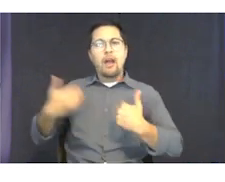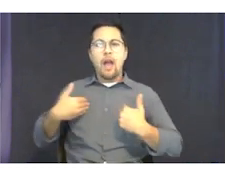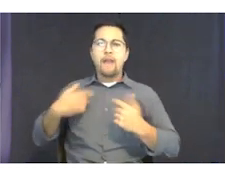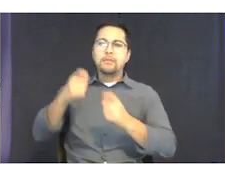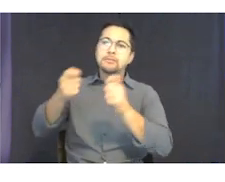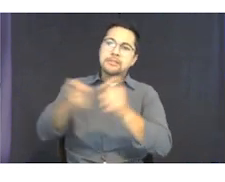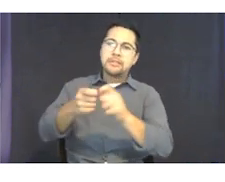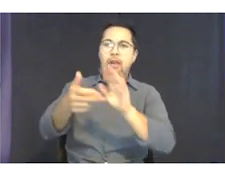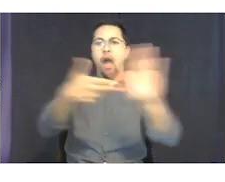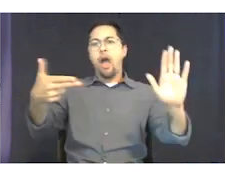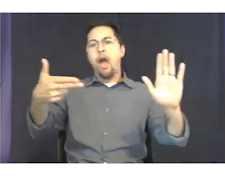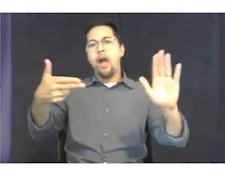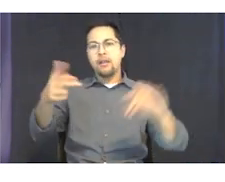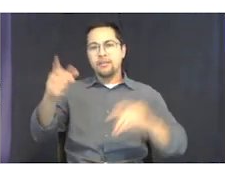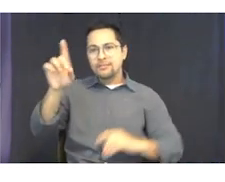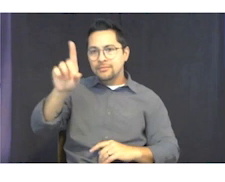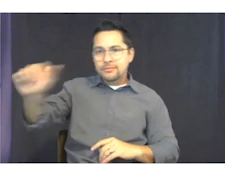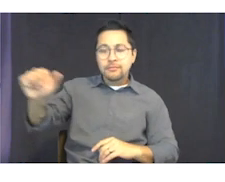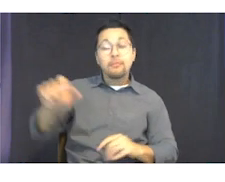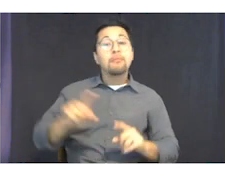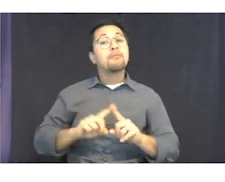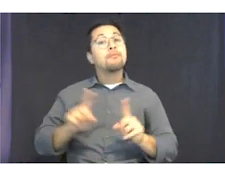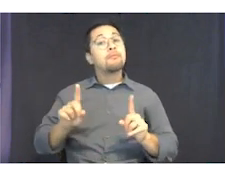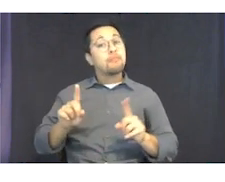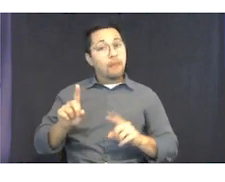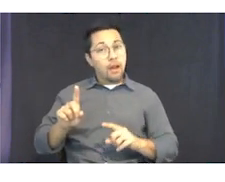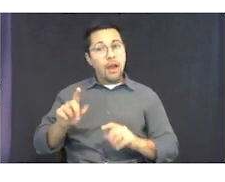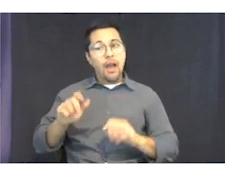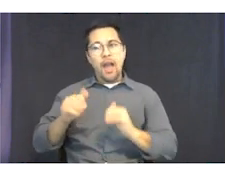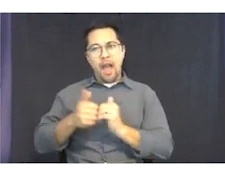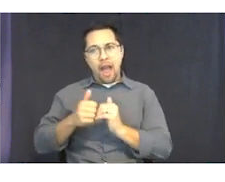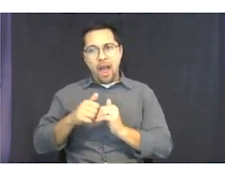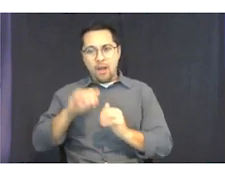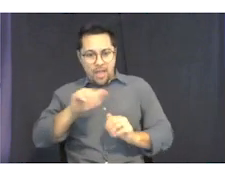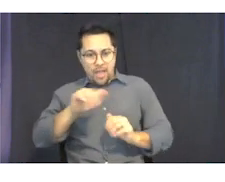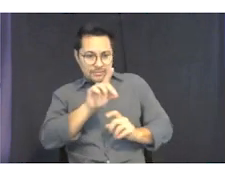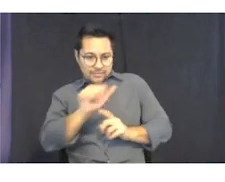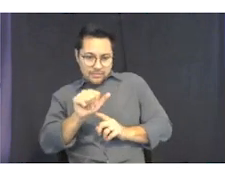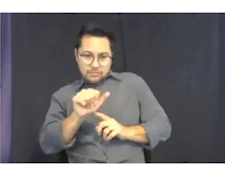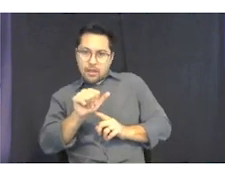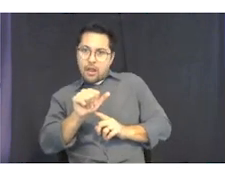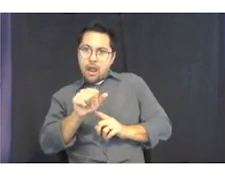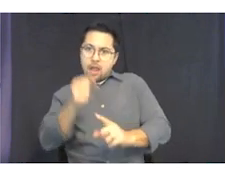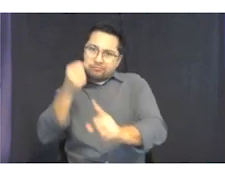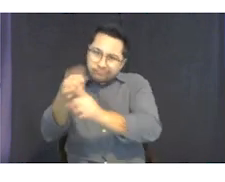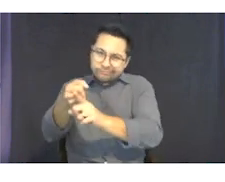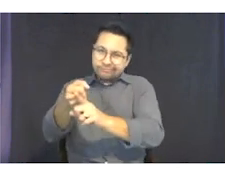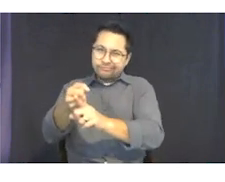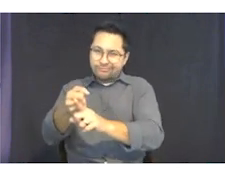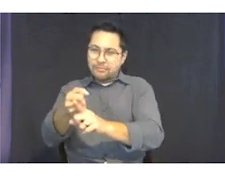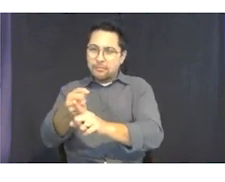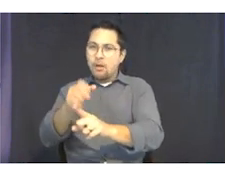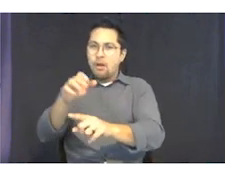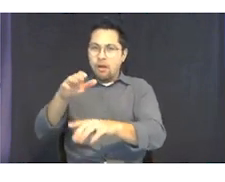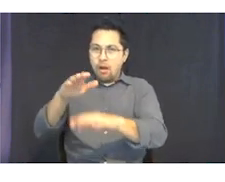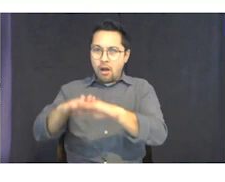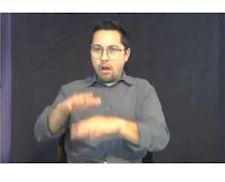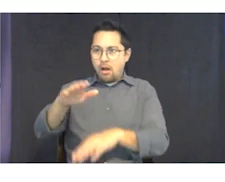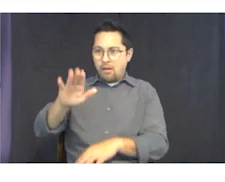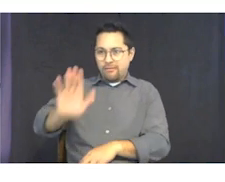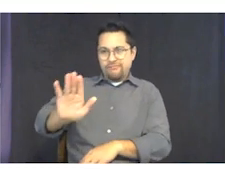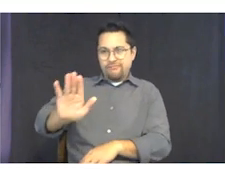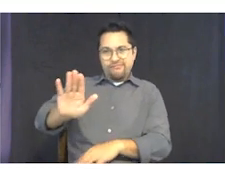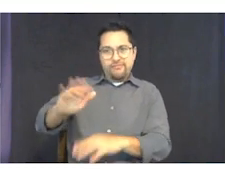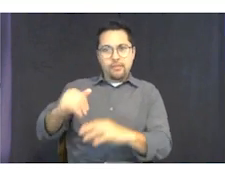disability, but the impact and the effect that that particular disability has on that